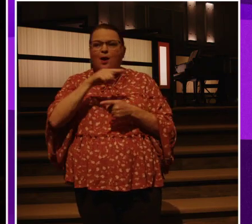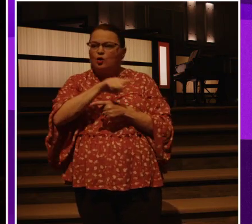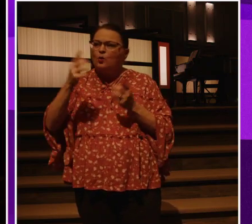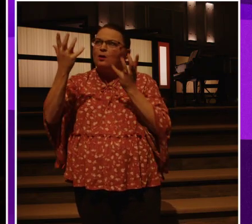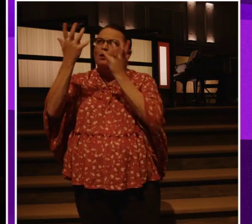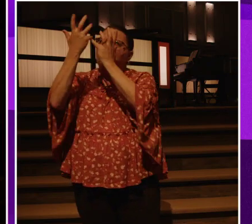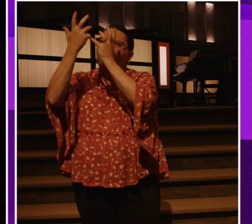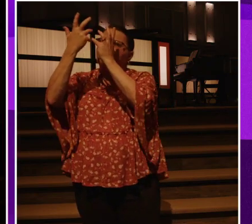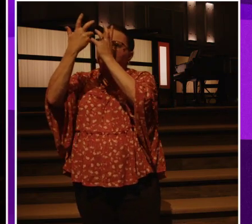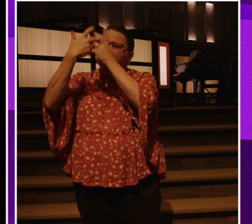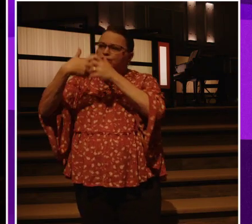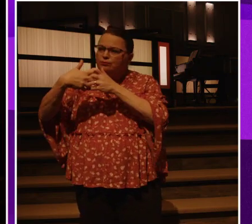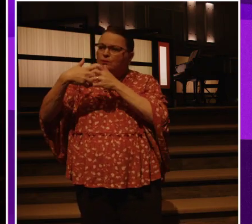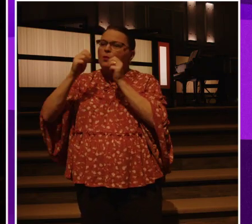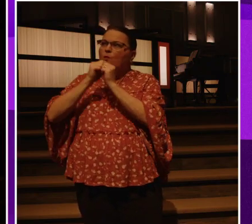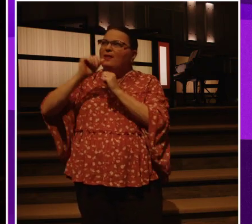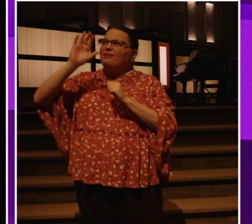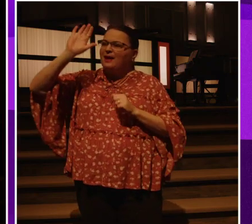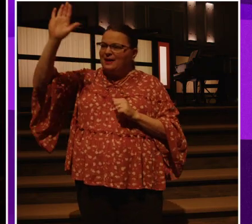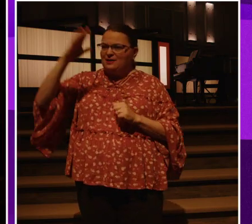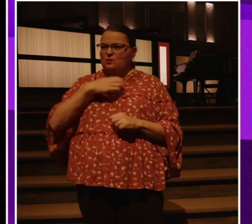of God. When